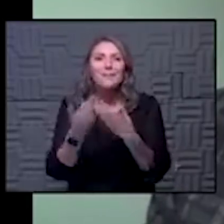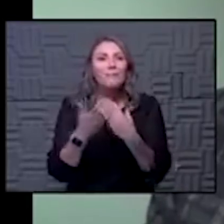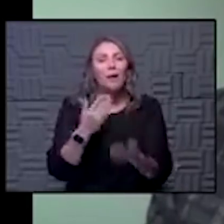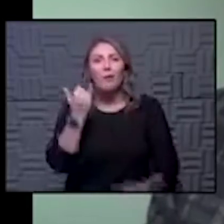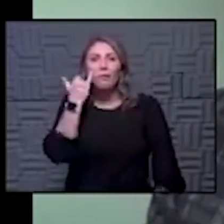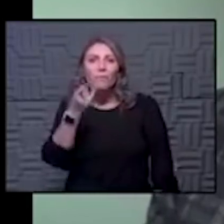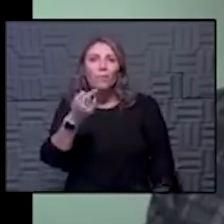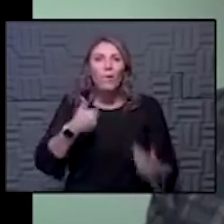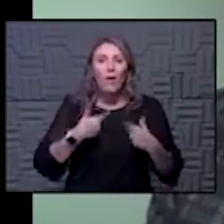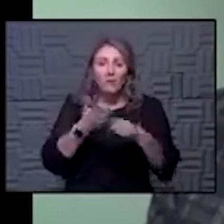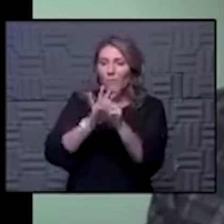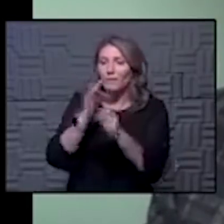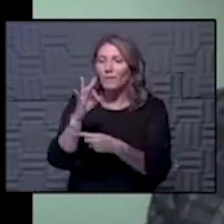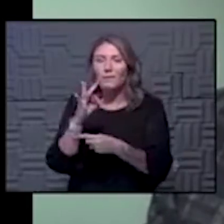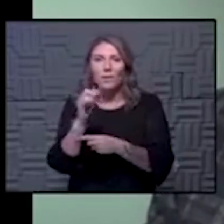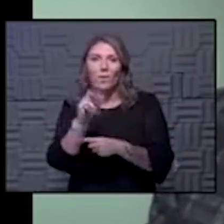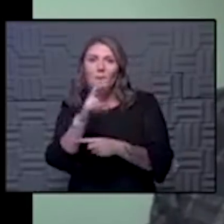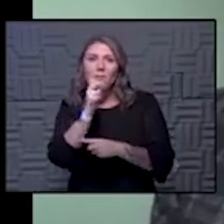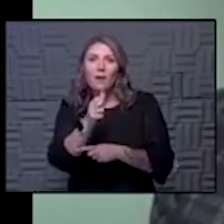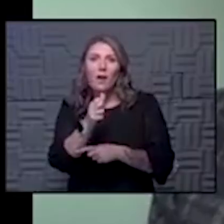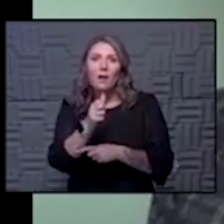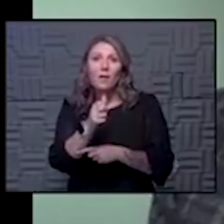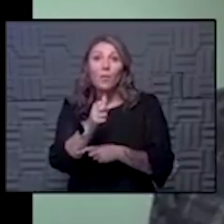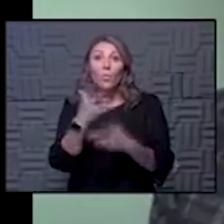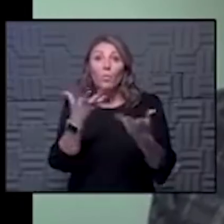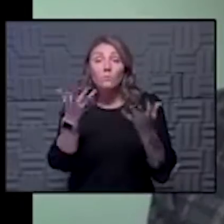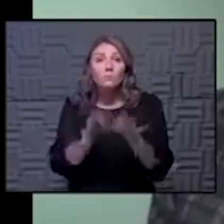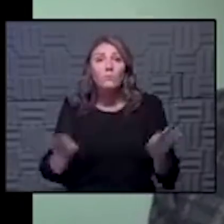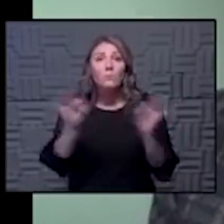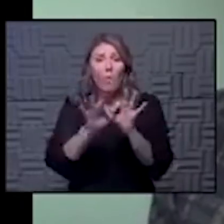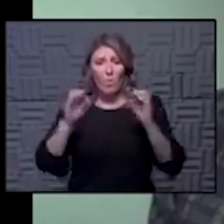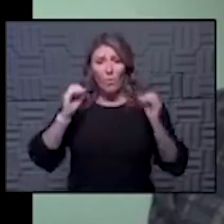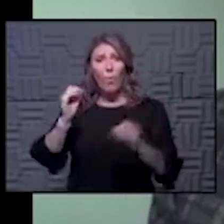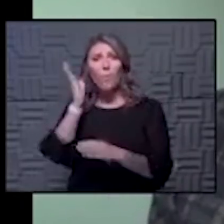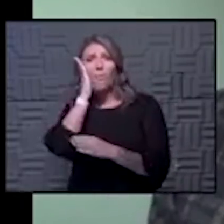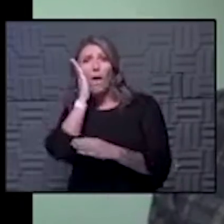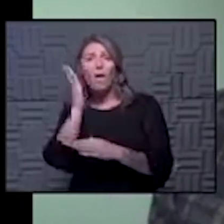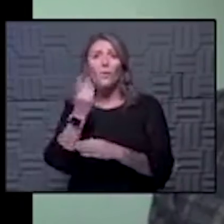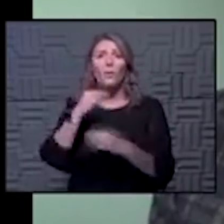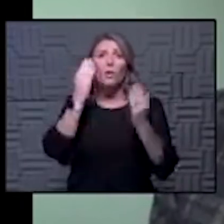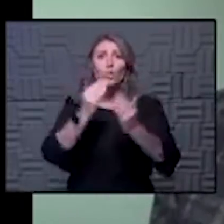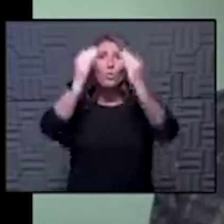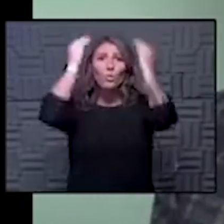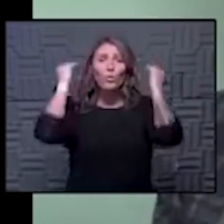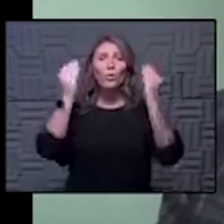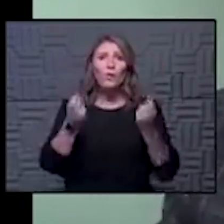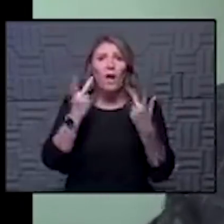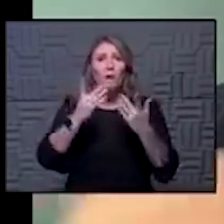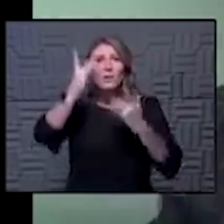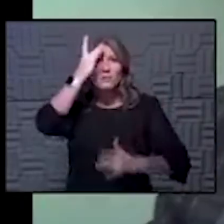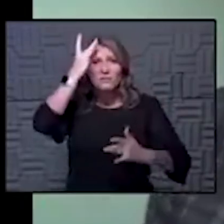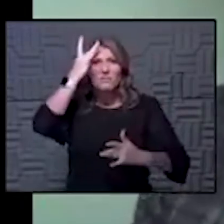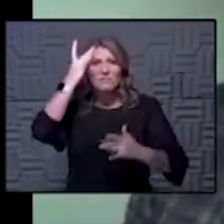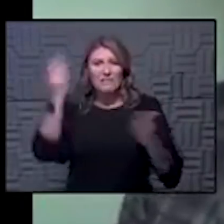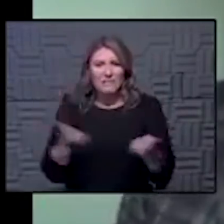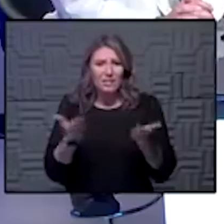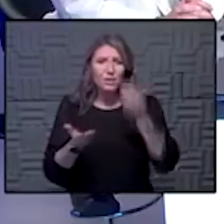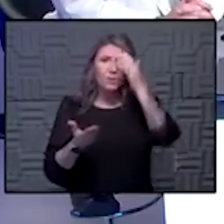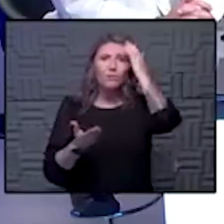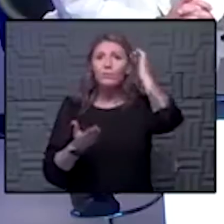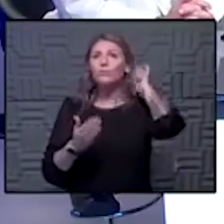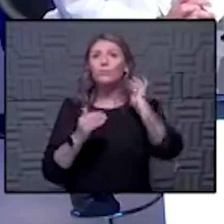have COVID. It matters there's no bed because we're overwhelmed by the degree and the burden of disease that we have. Hawkeye, what are your